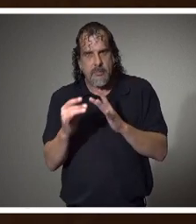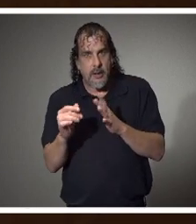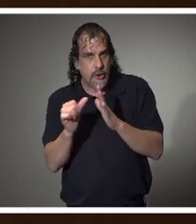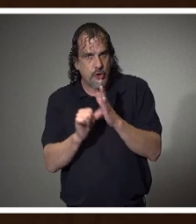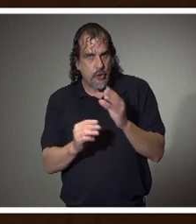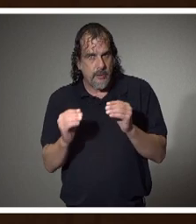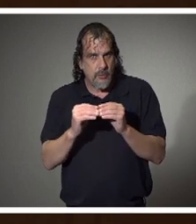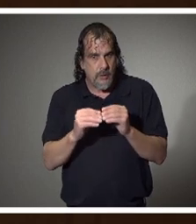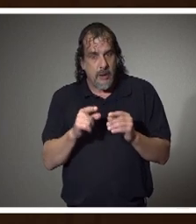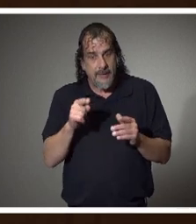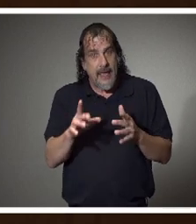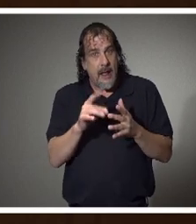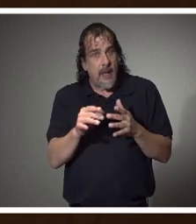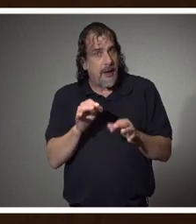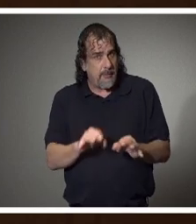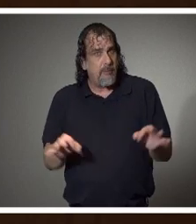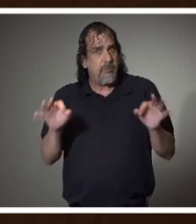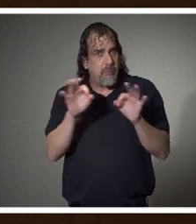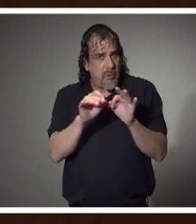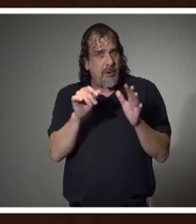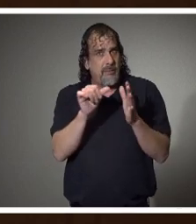stuff's still important.